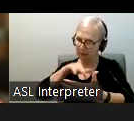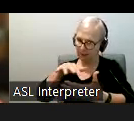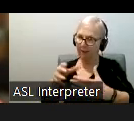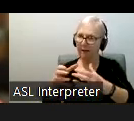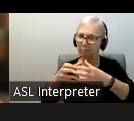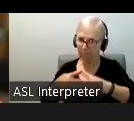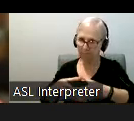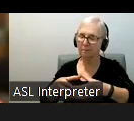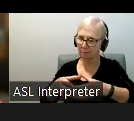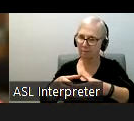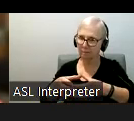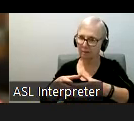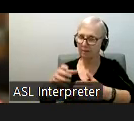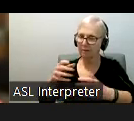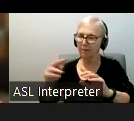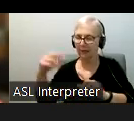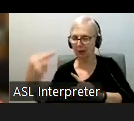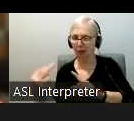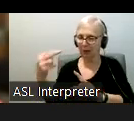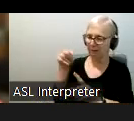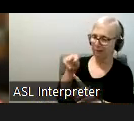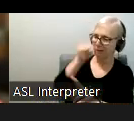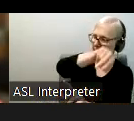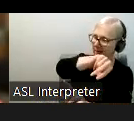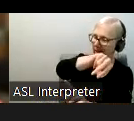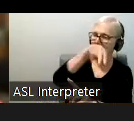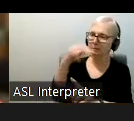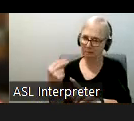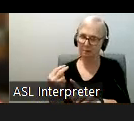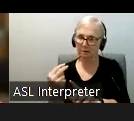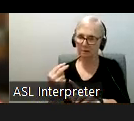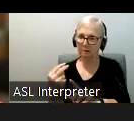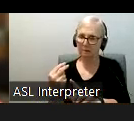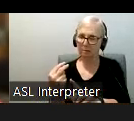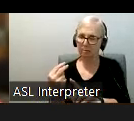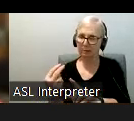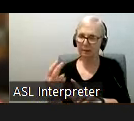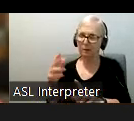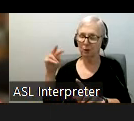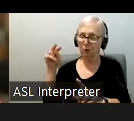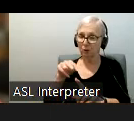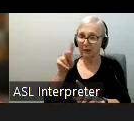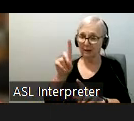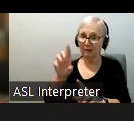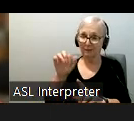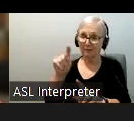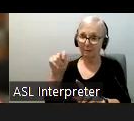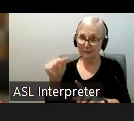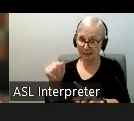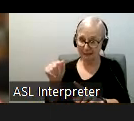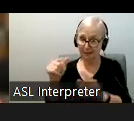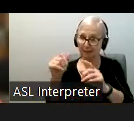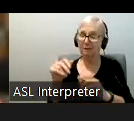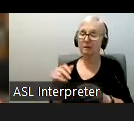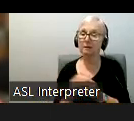information from the various angles. In terms of how to look at that from a data perspective, I